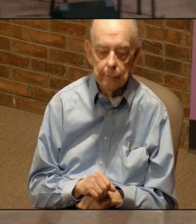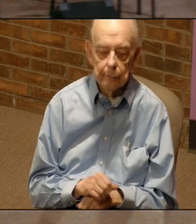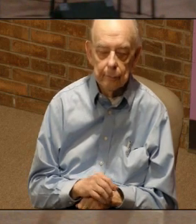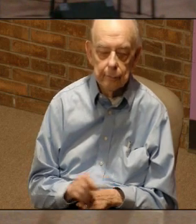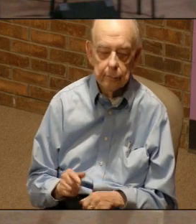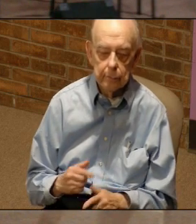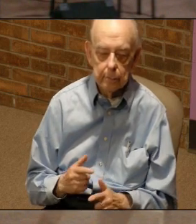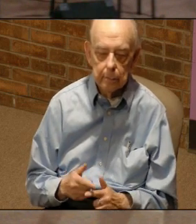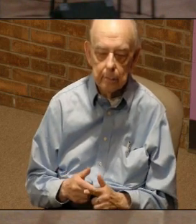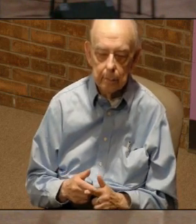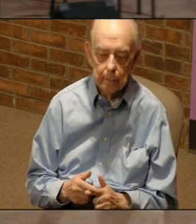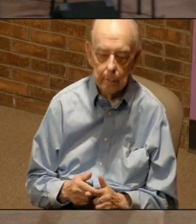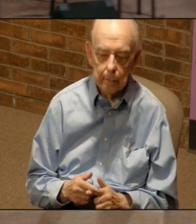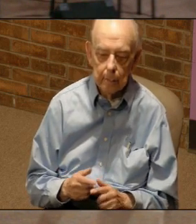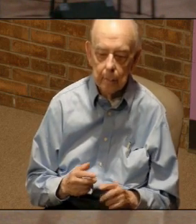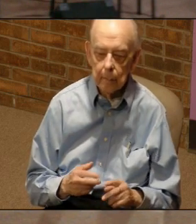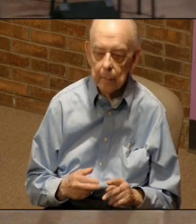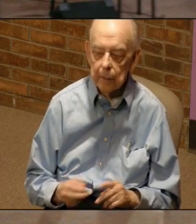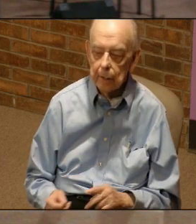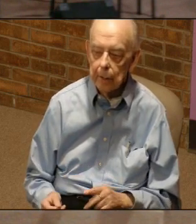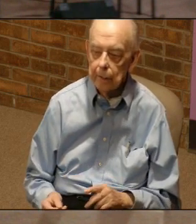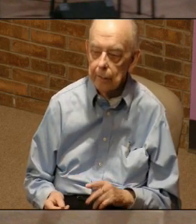And then let's get ready for the marriage supper.